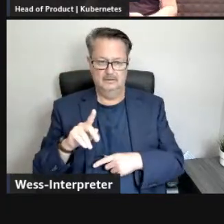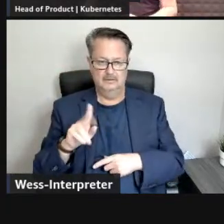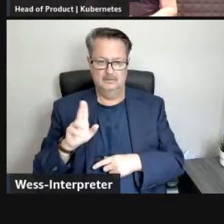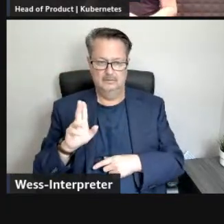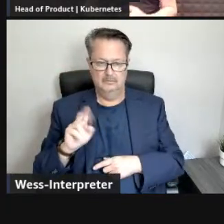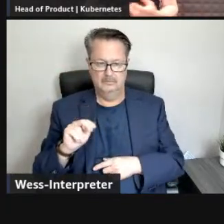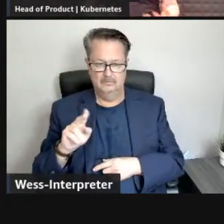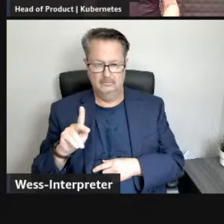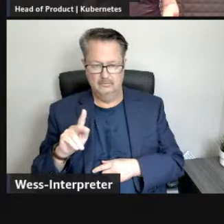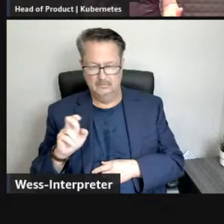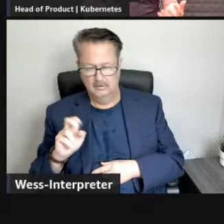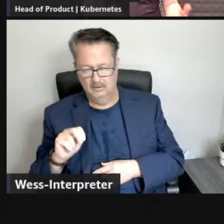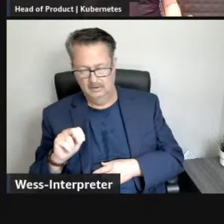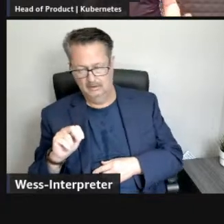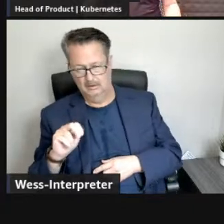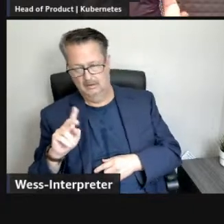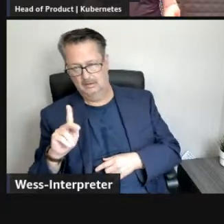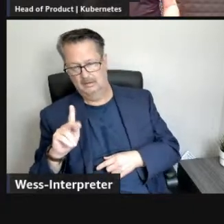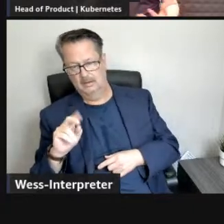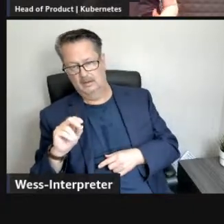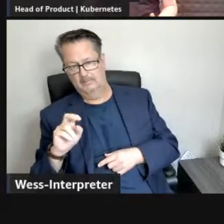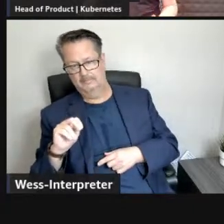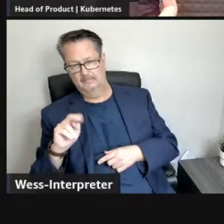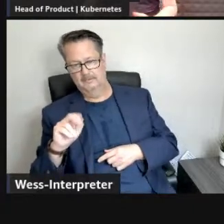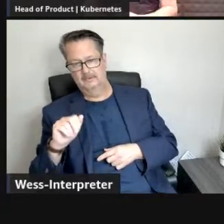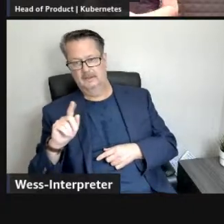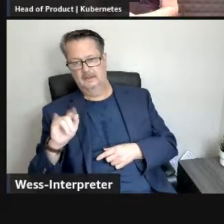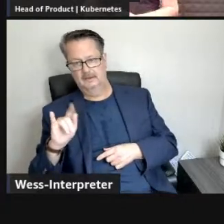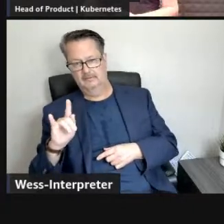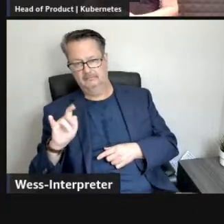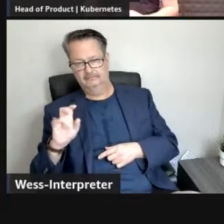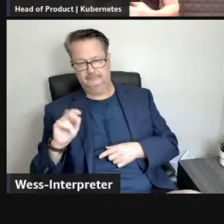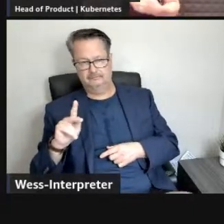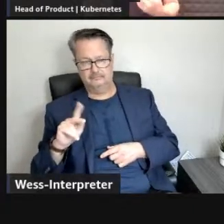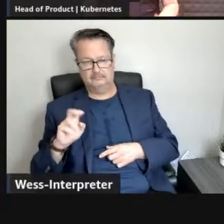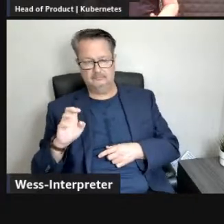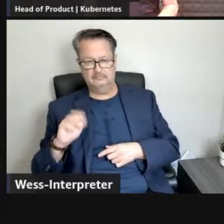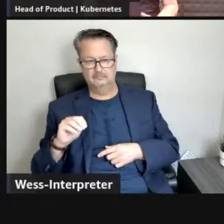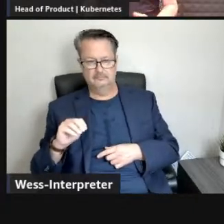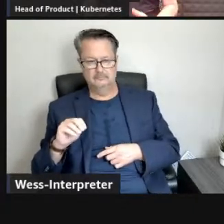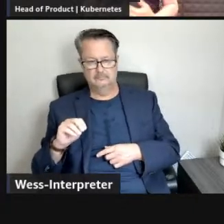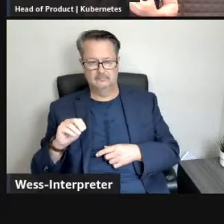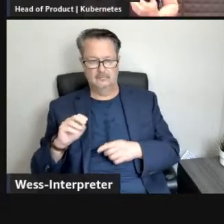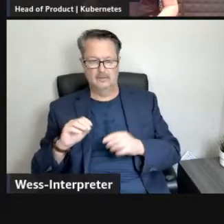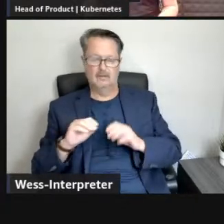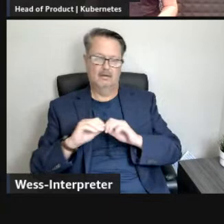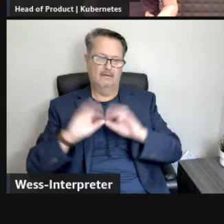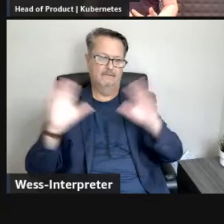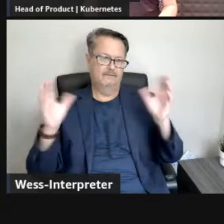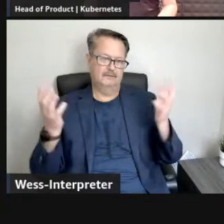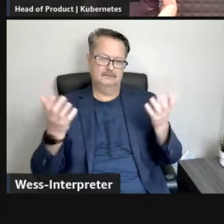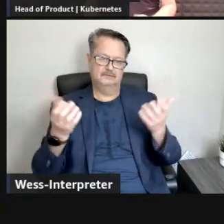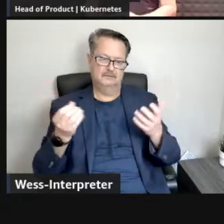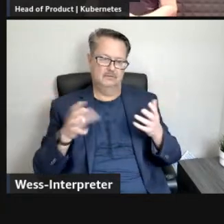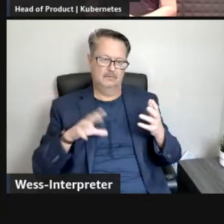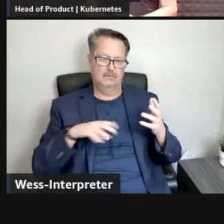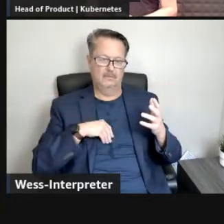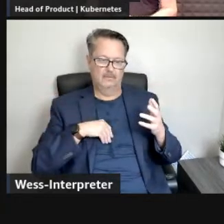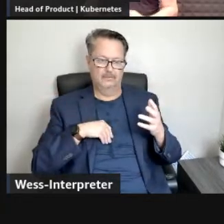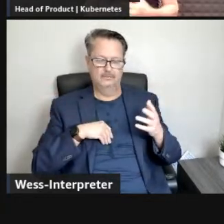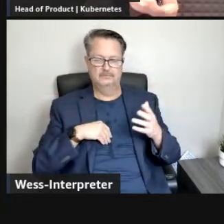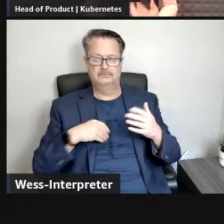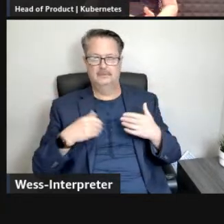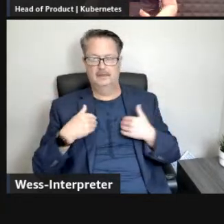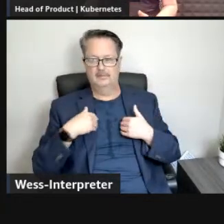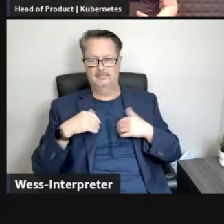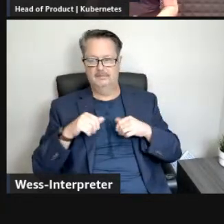CloudNativeCon. Cloud Native Computing Foundation obviously owns and maintains the Kubernetes standard. And